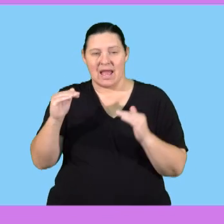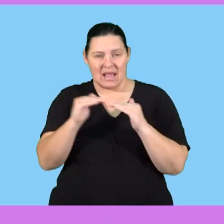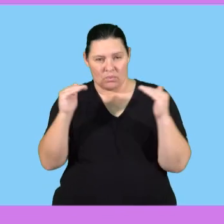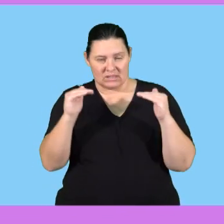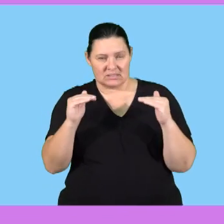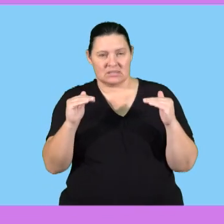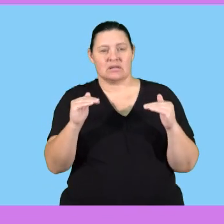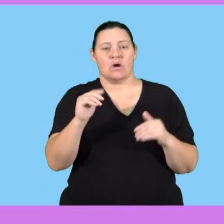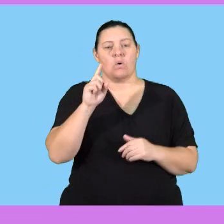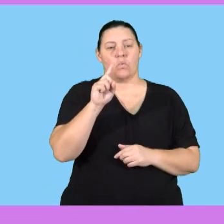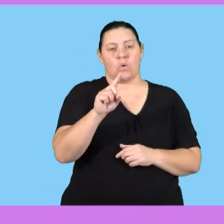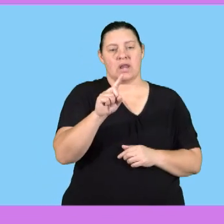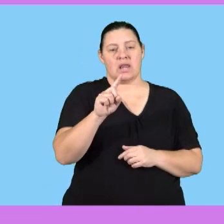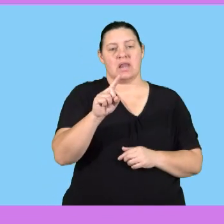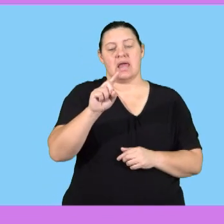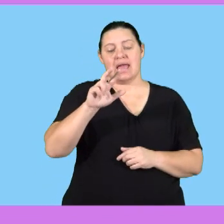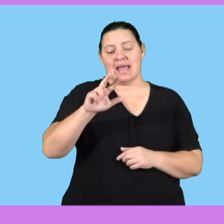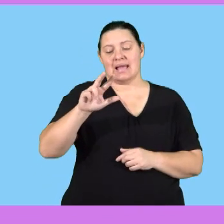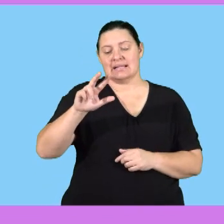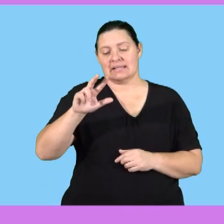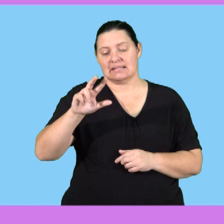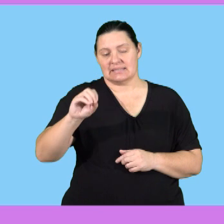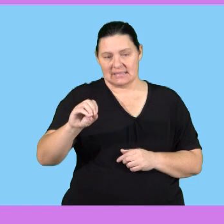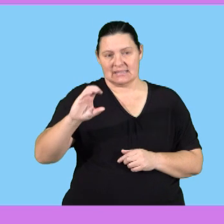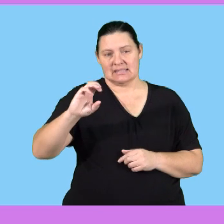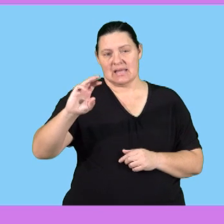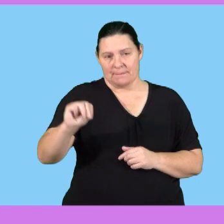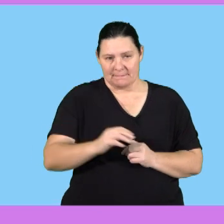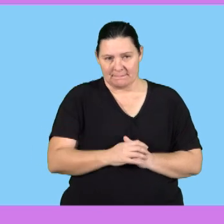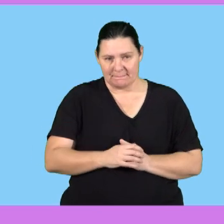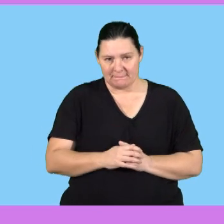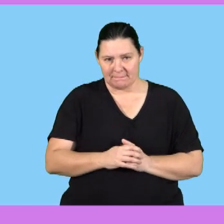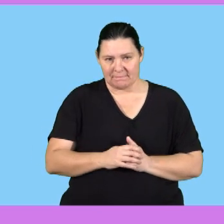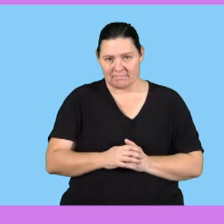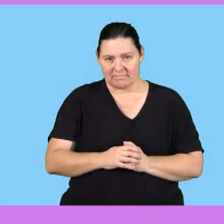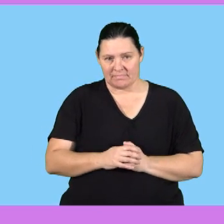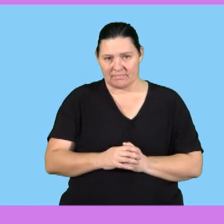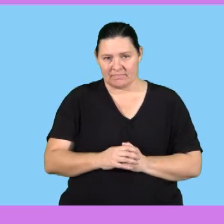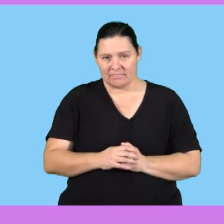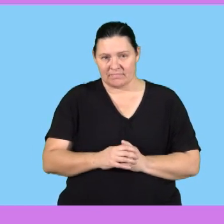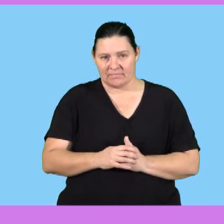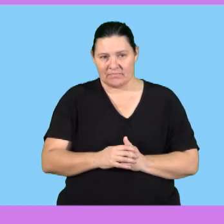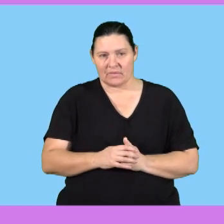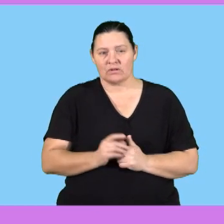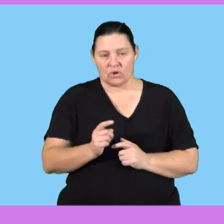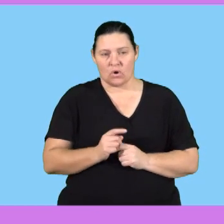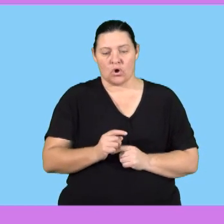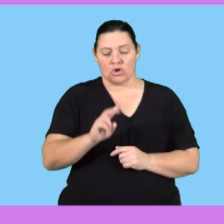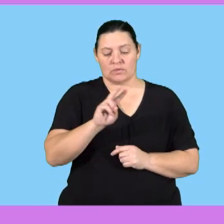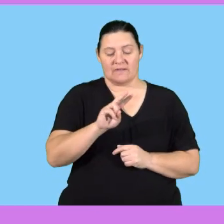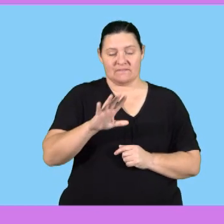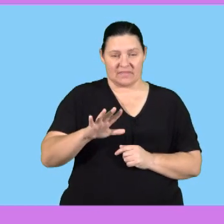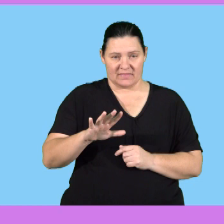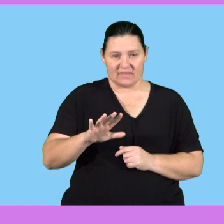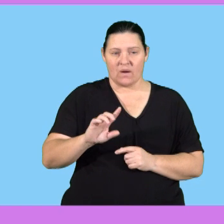matter, equals 170 or 187 centimeters. So just to confirm here,